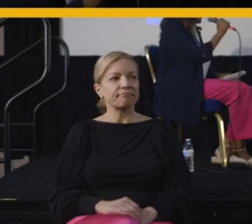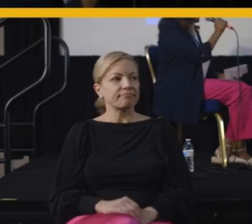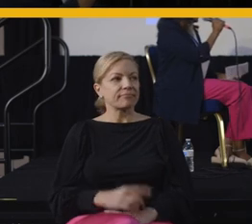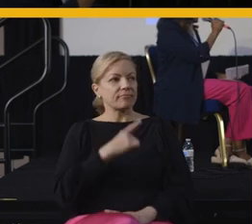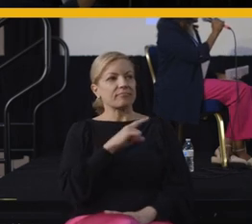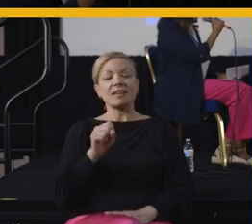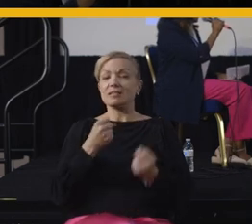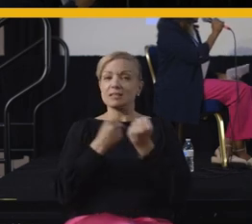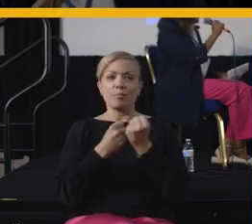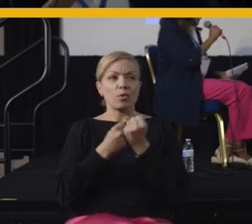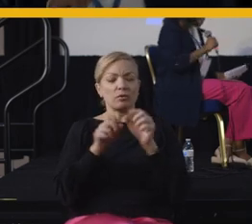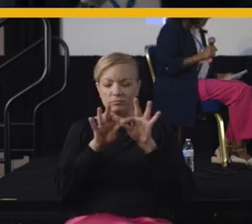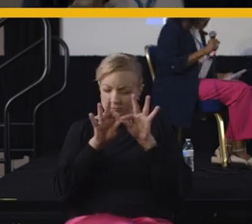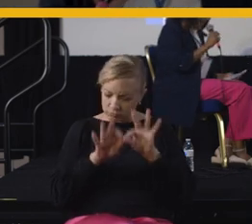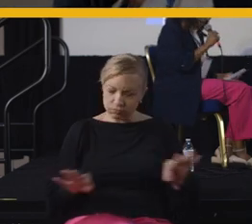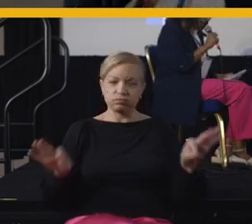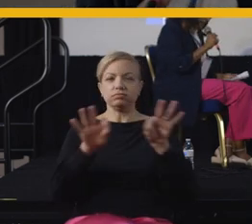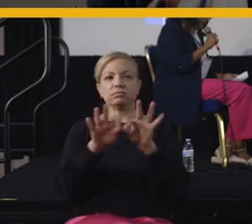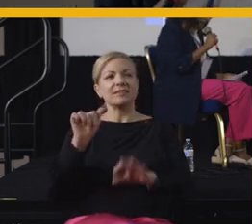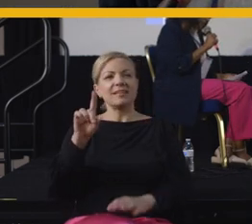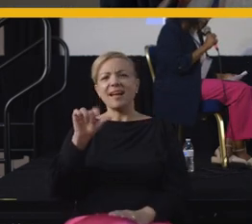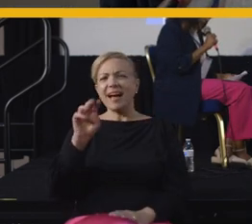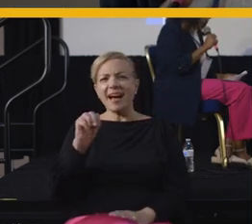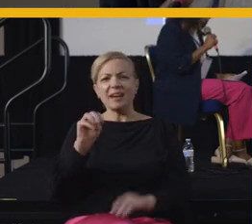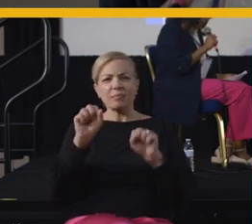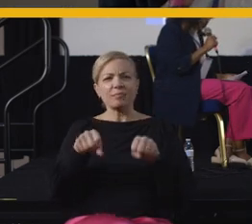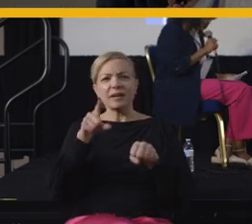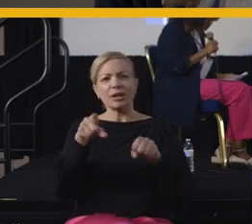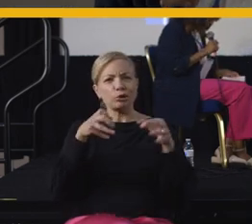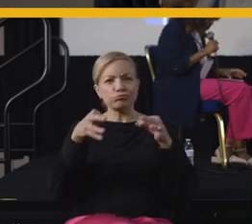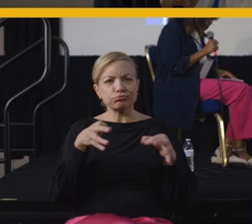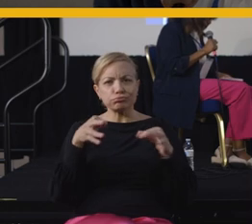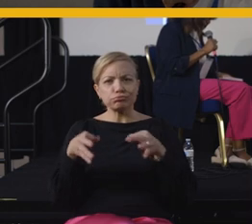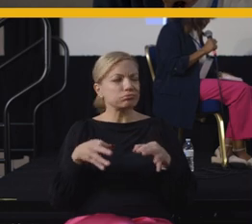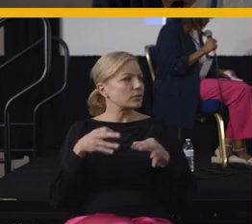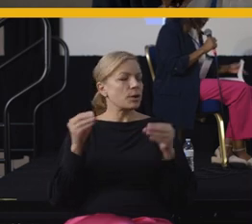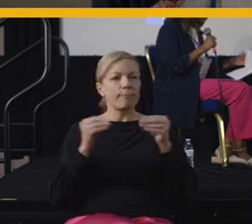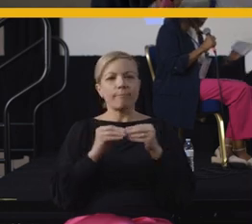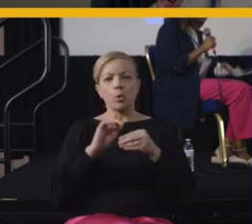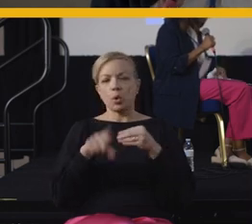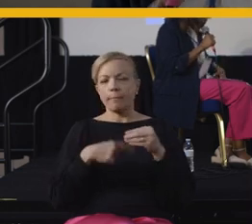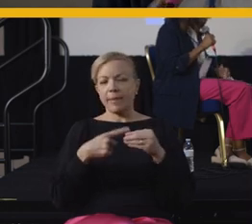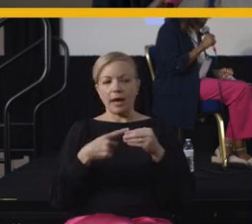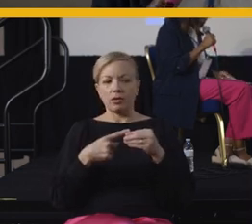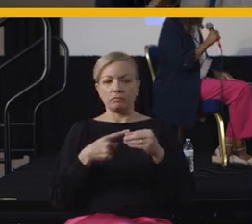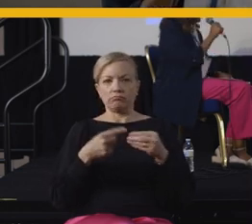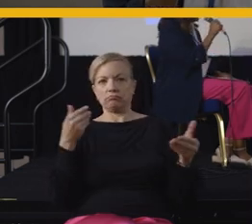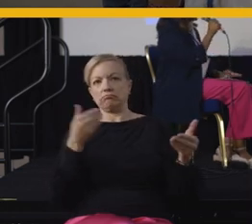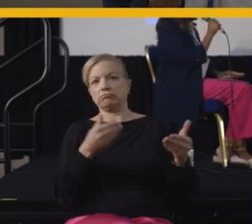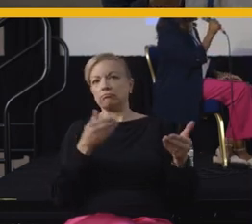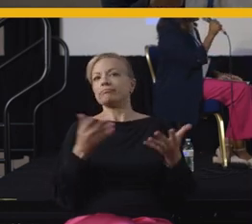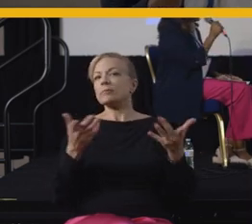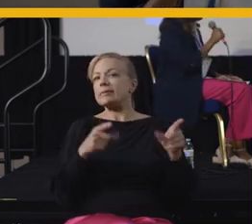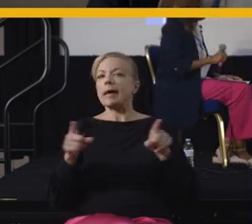Support is always the name of the game, right? And Adam, can you tell us more about, in terms of what you have coming up and